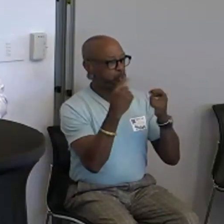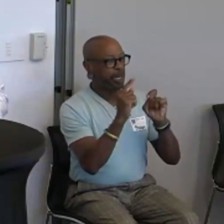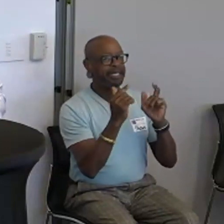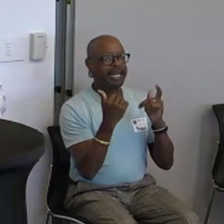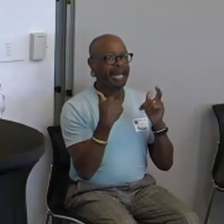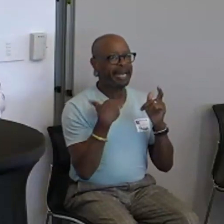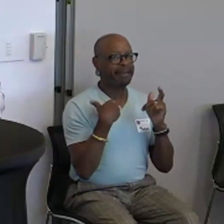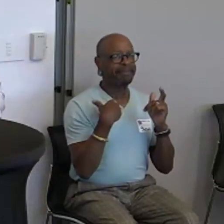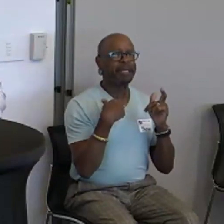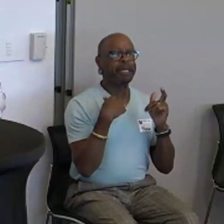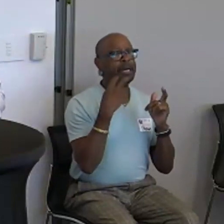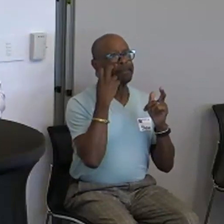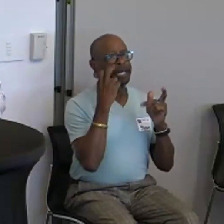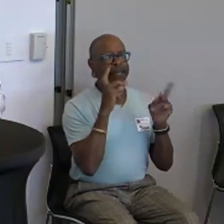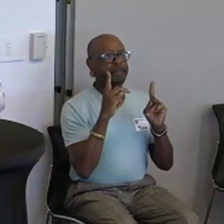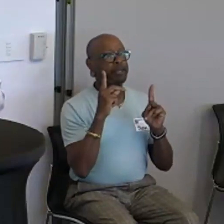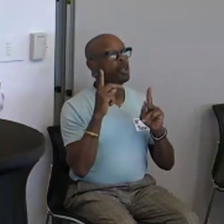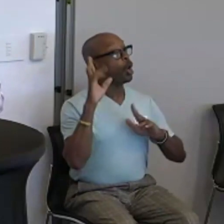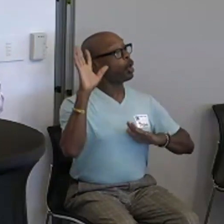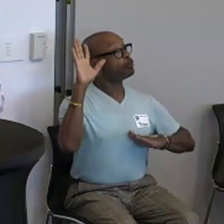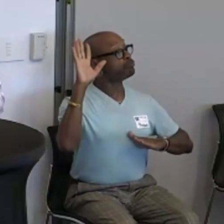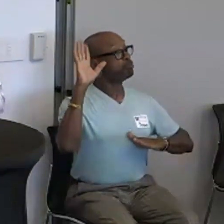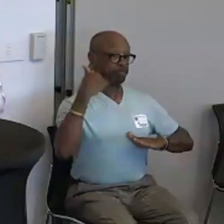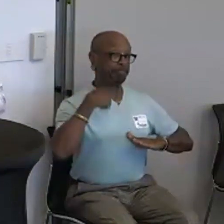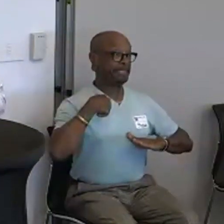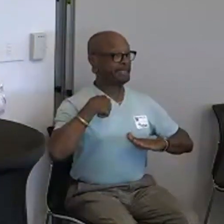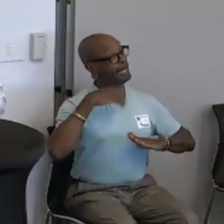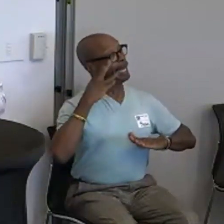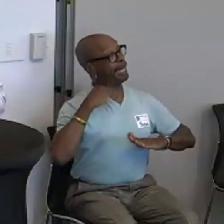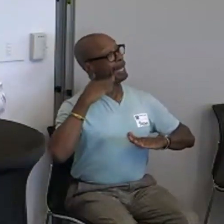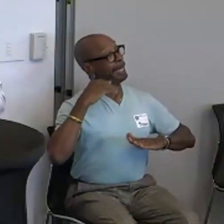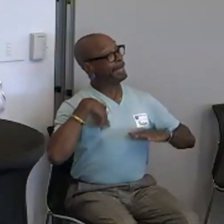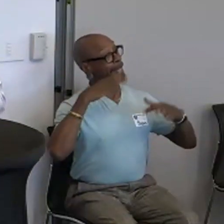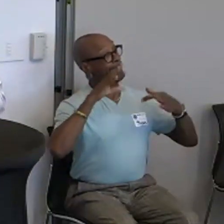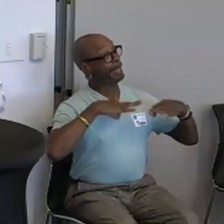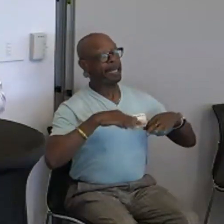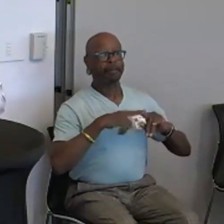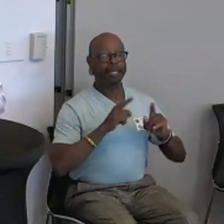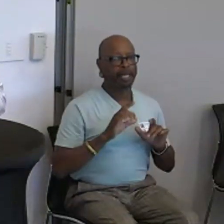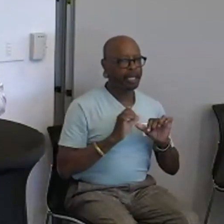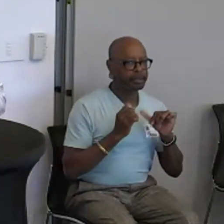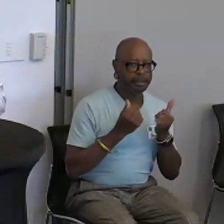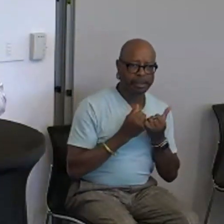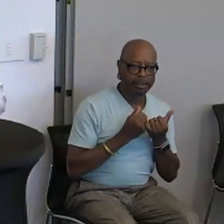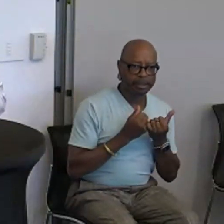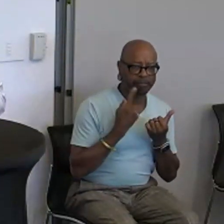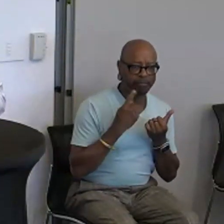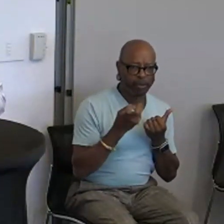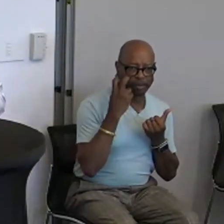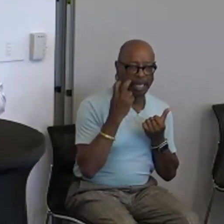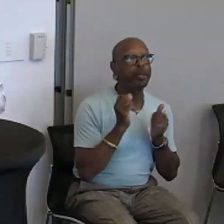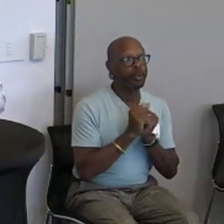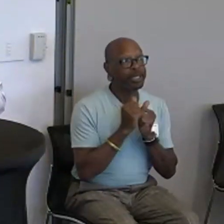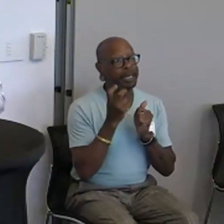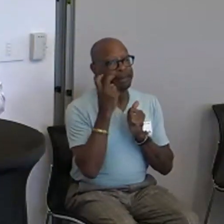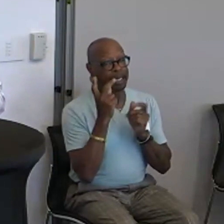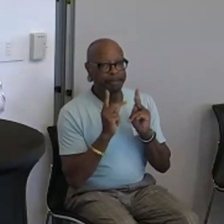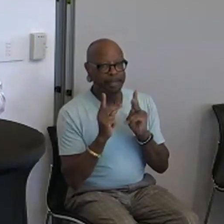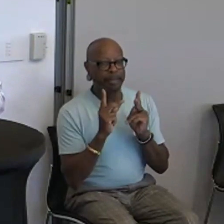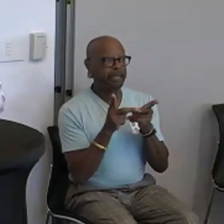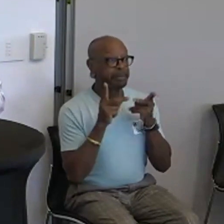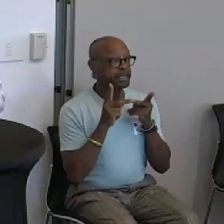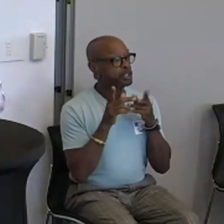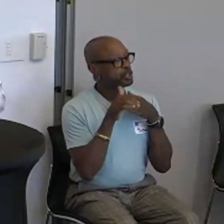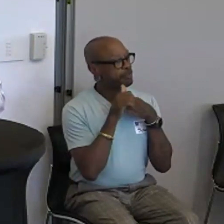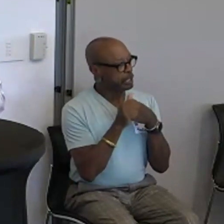give testimonials, but you will not find a lot of blindness agencies who are with blind people in positions